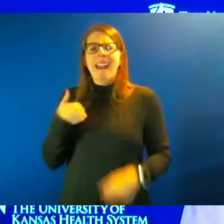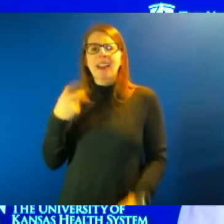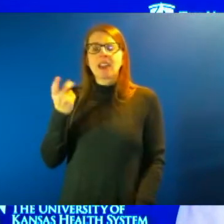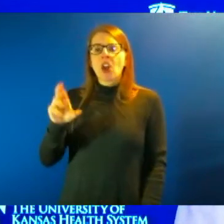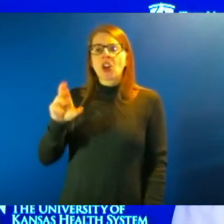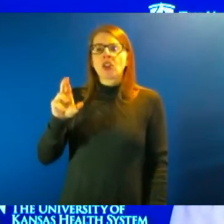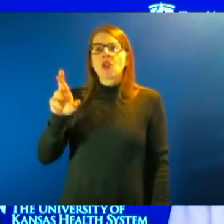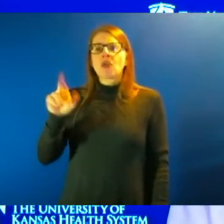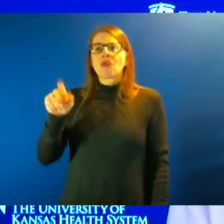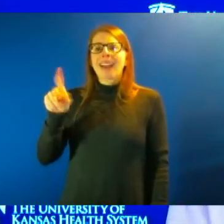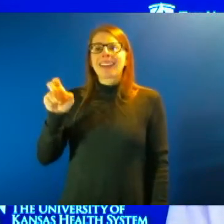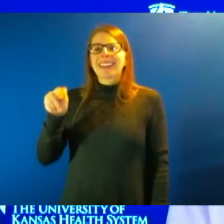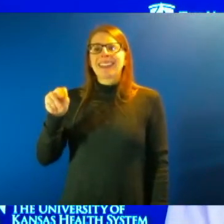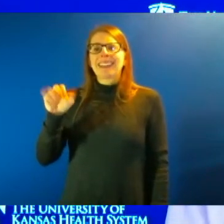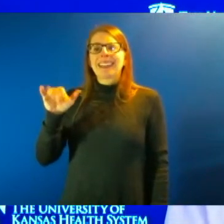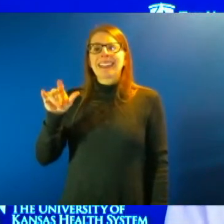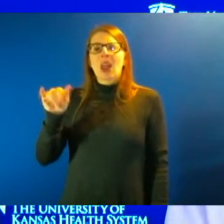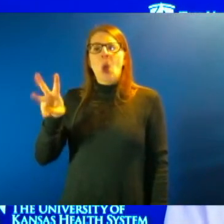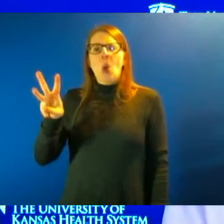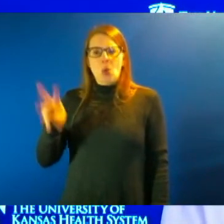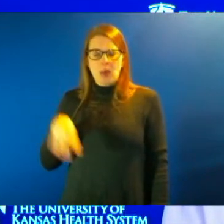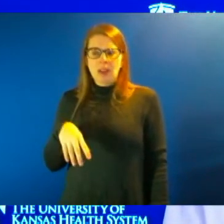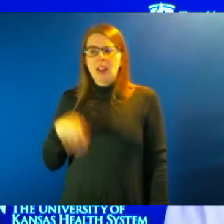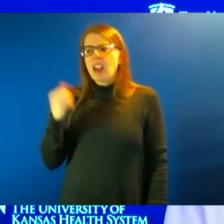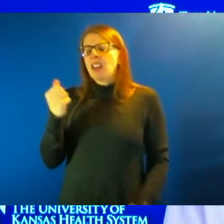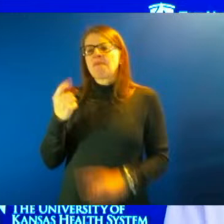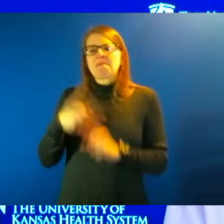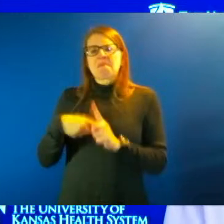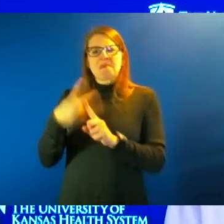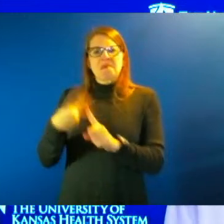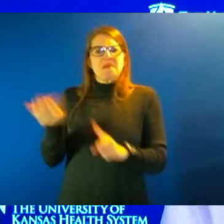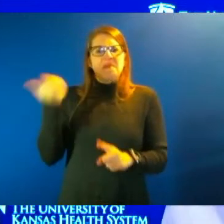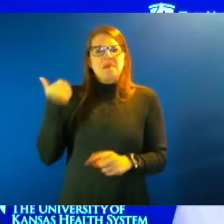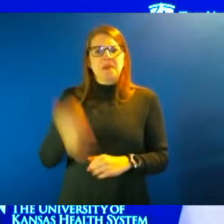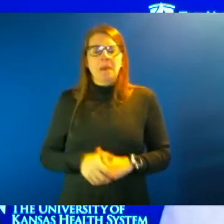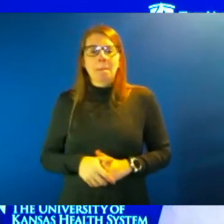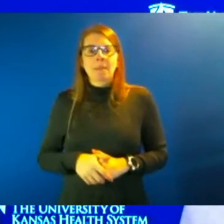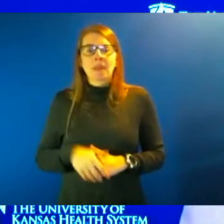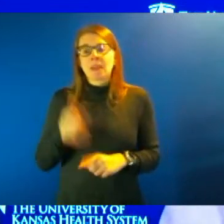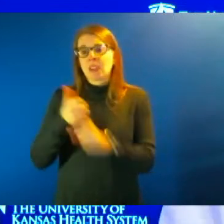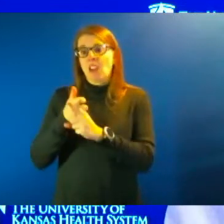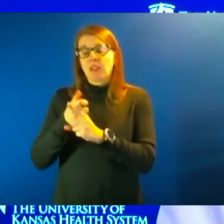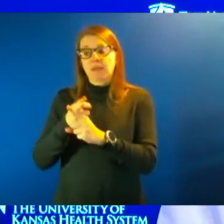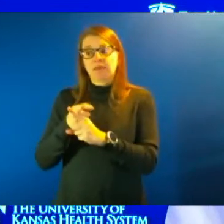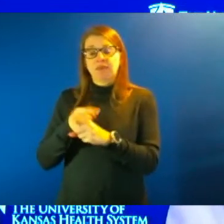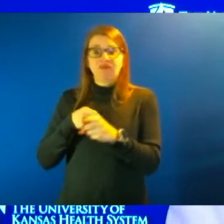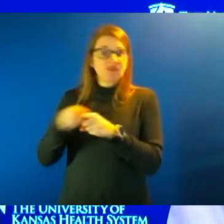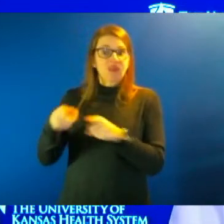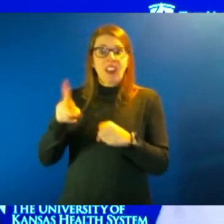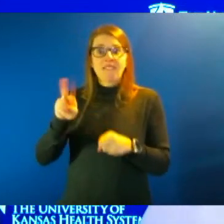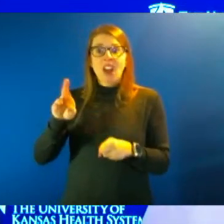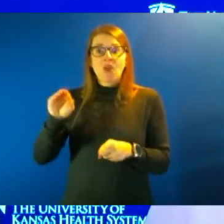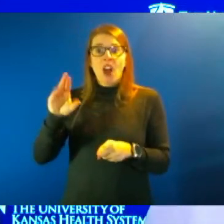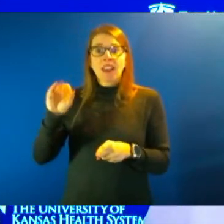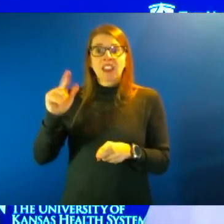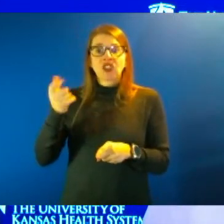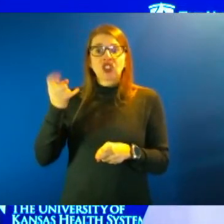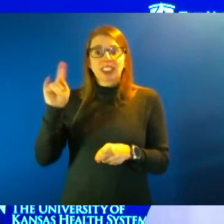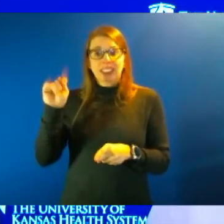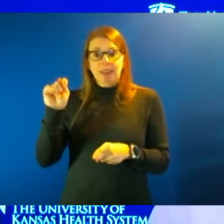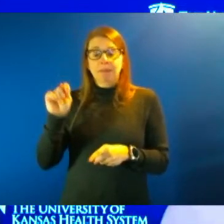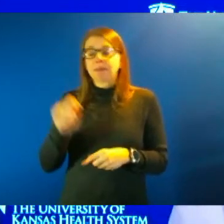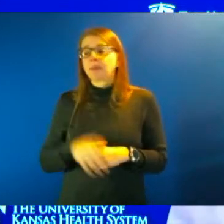here a couple months ago, and just a great virologist, and he's talked about this as well. Most all of